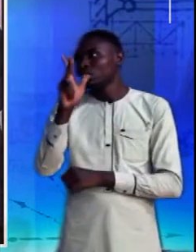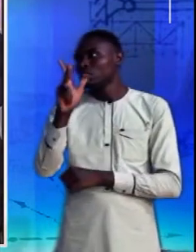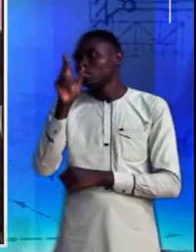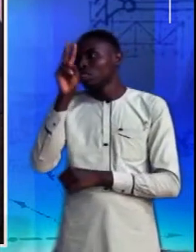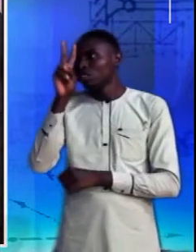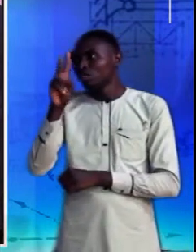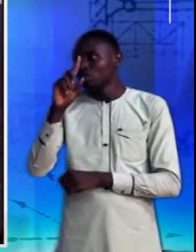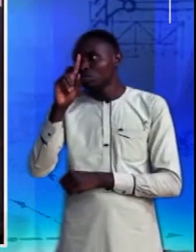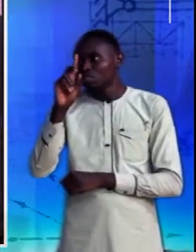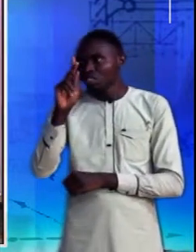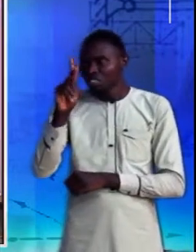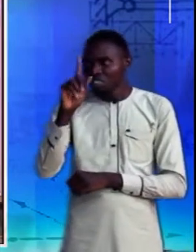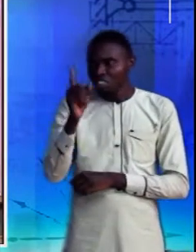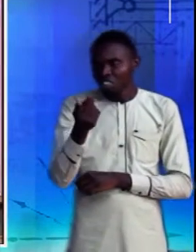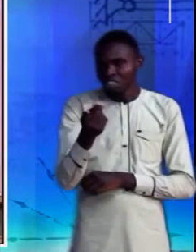Good.